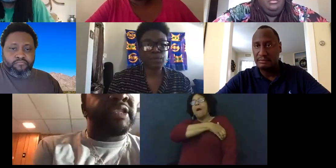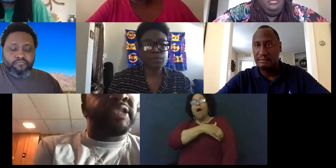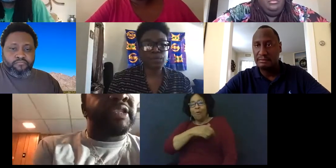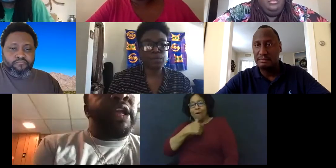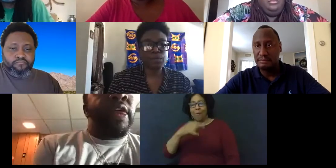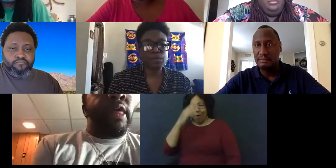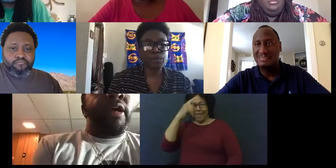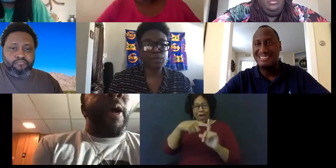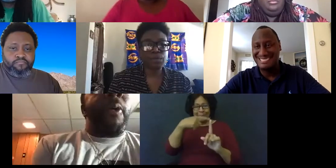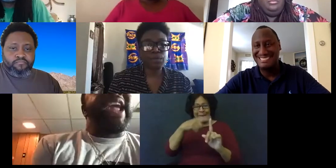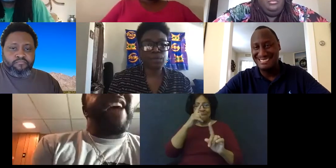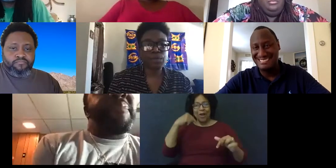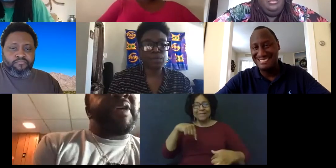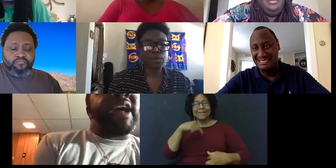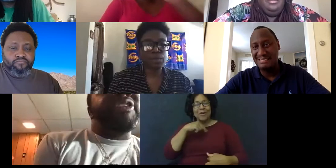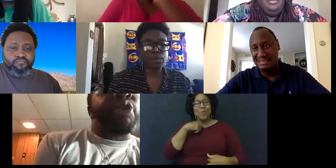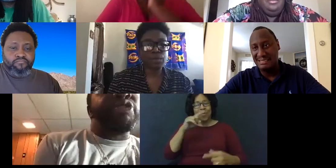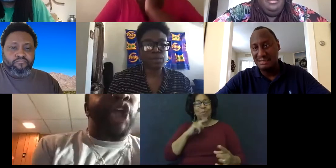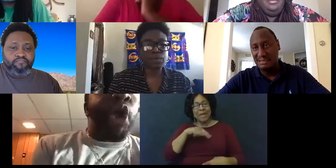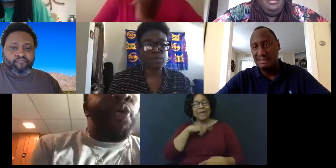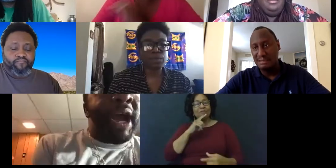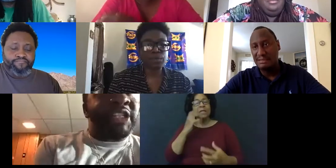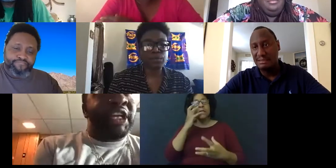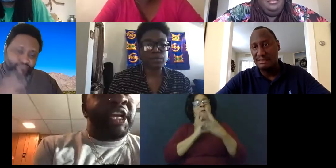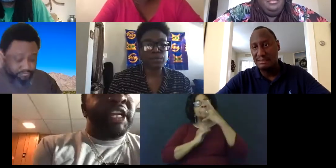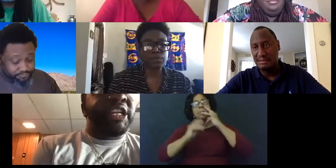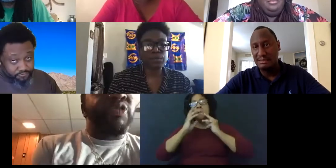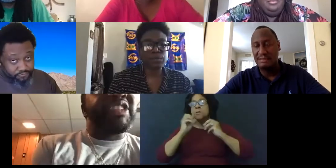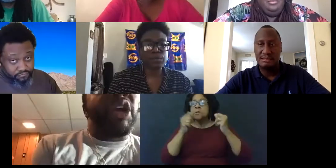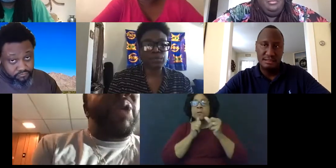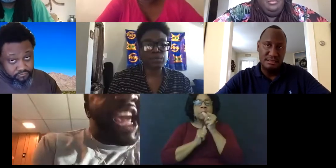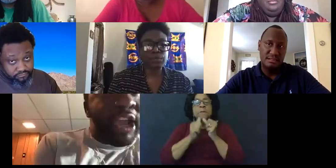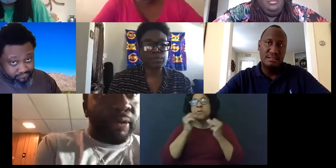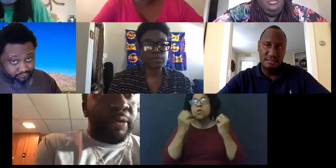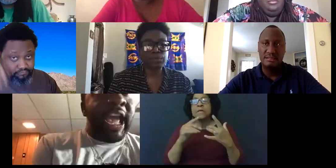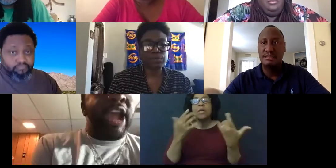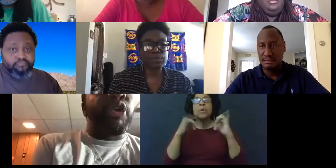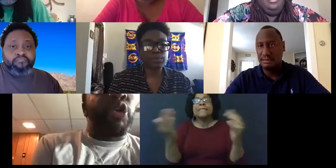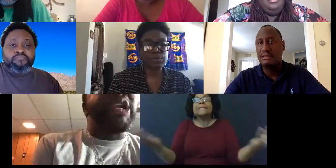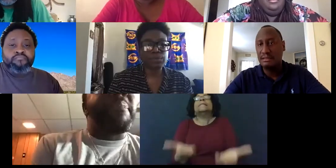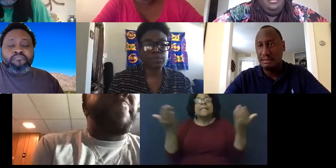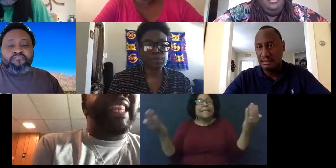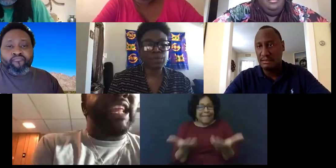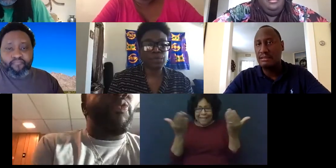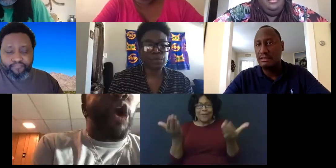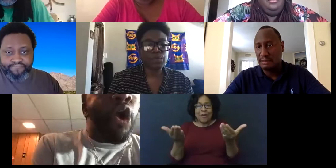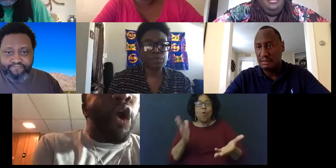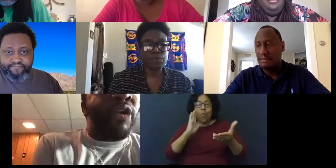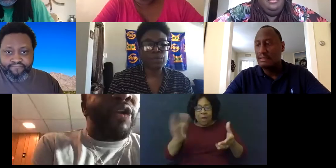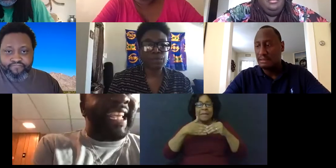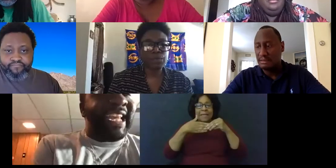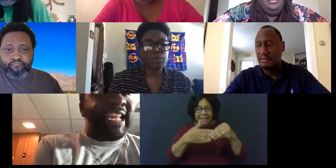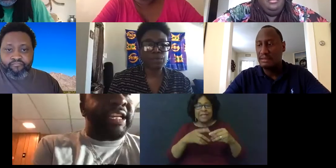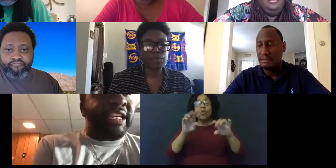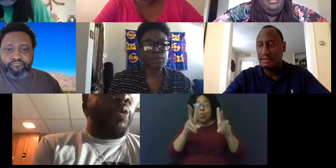us to be optimistic because we have endured so much that we're still here and we're going to be leading.